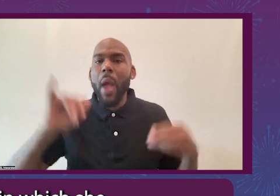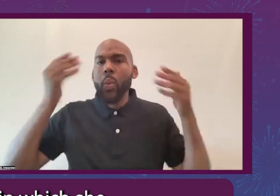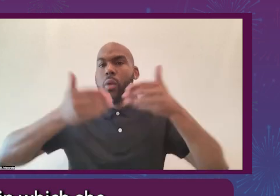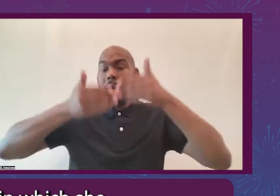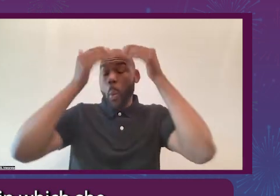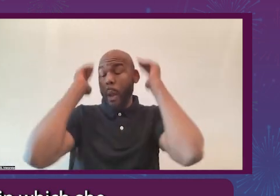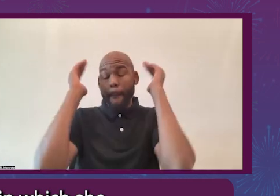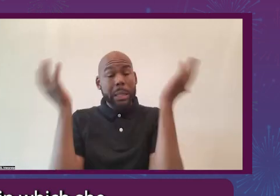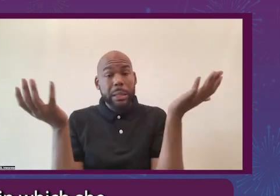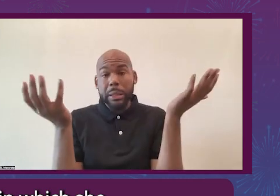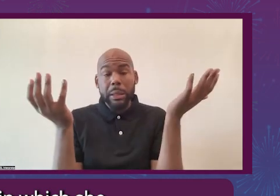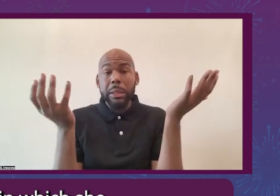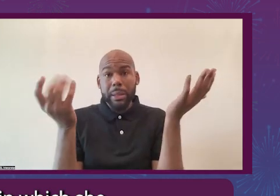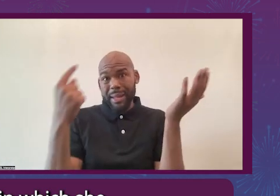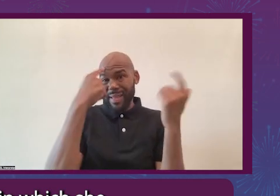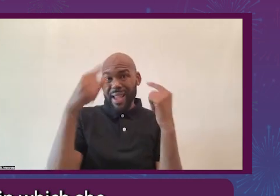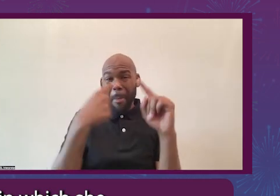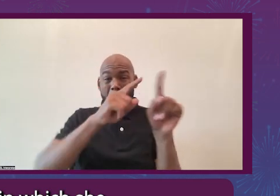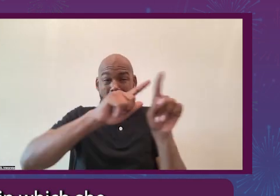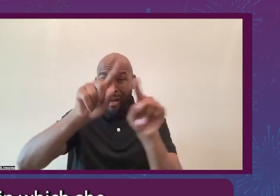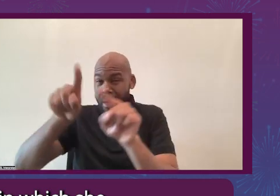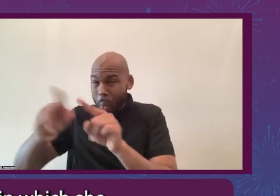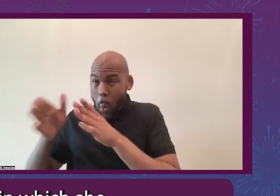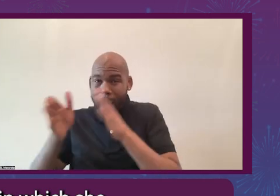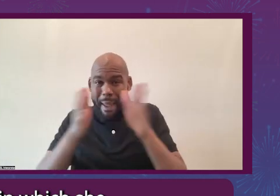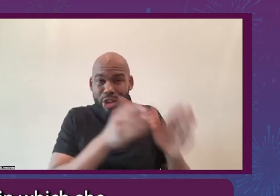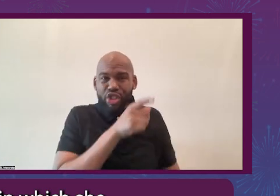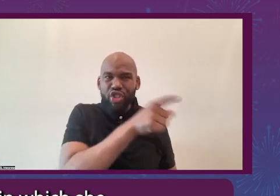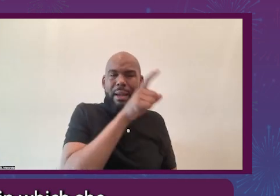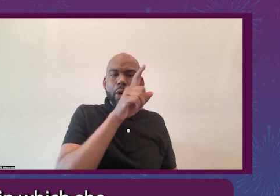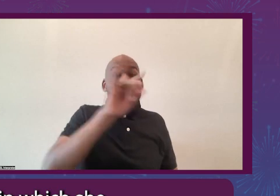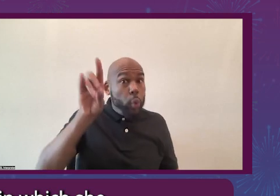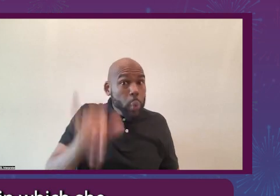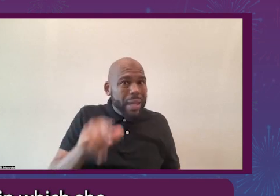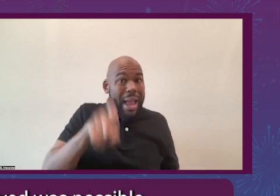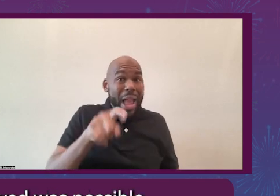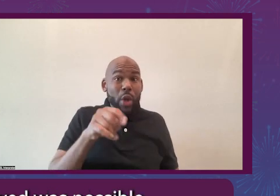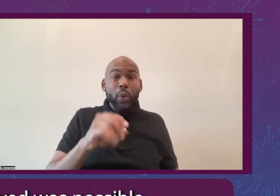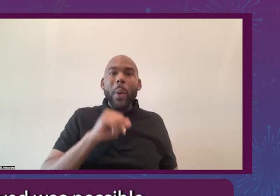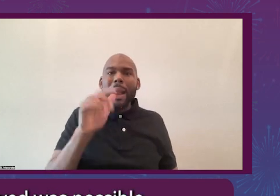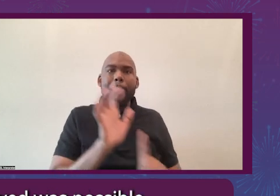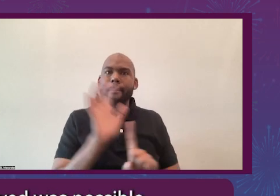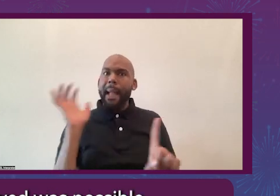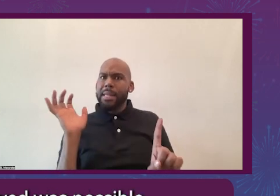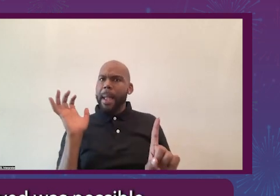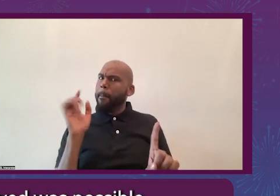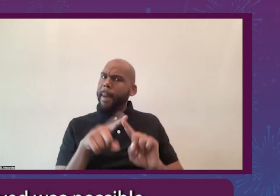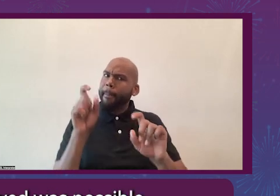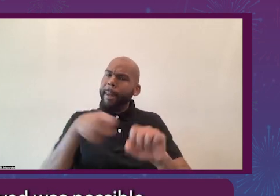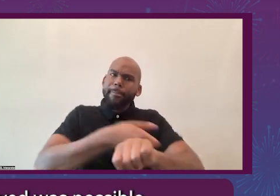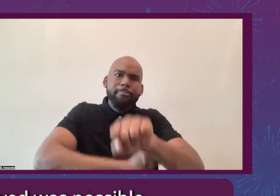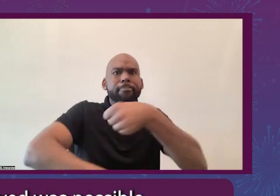about, all of the ways in which she had to not back down and fight for what she knew was